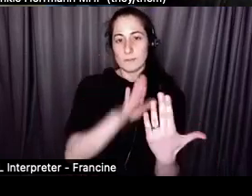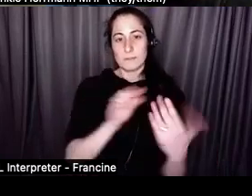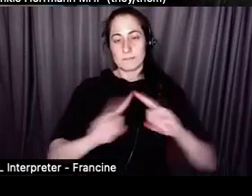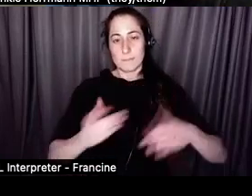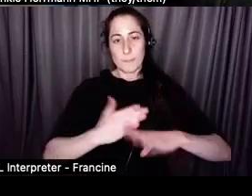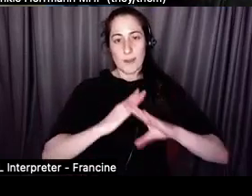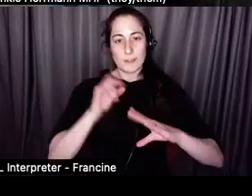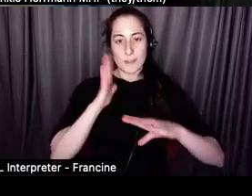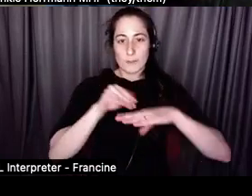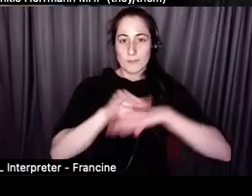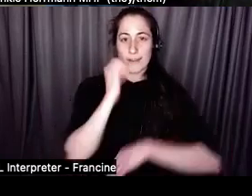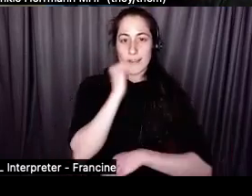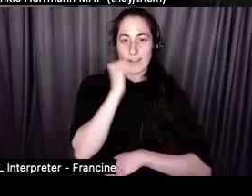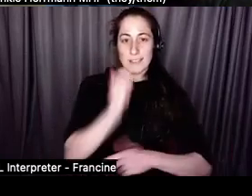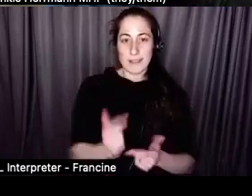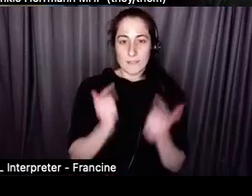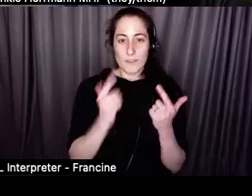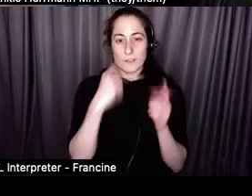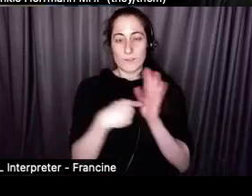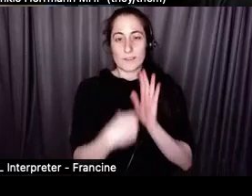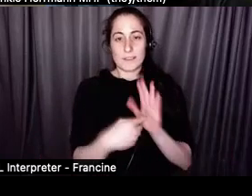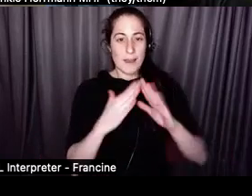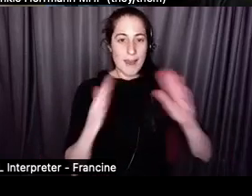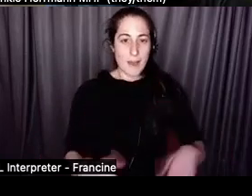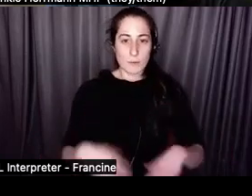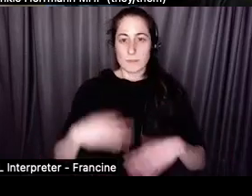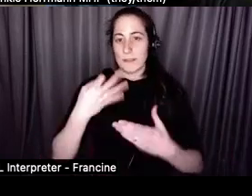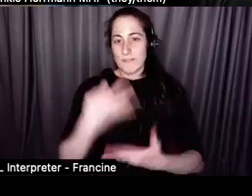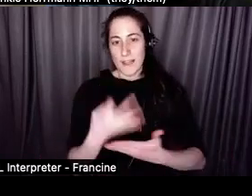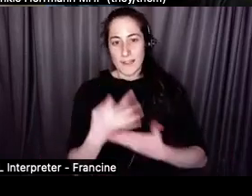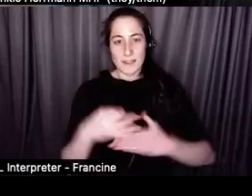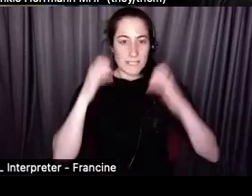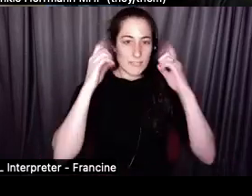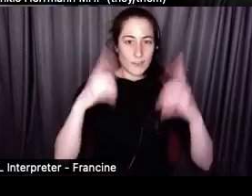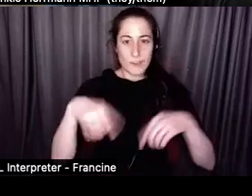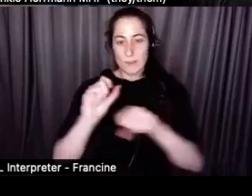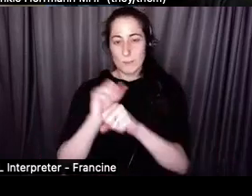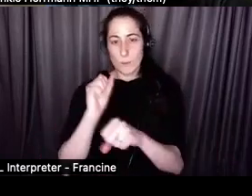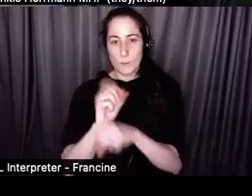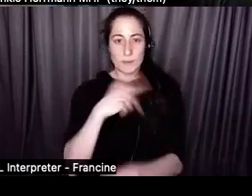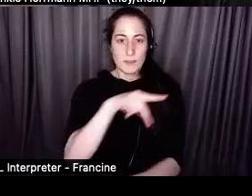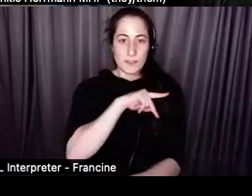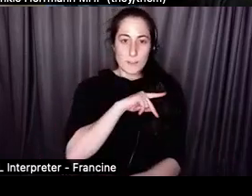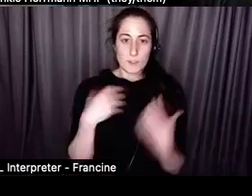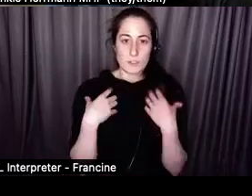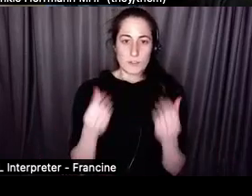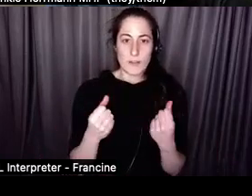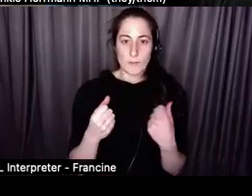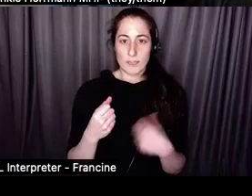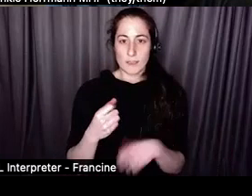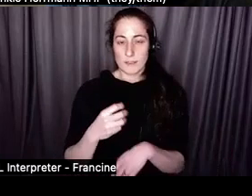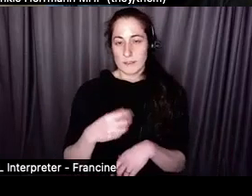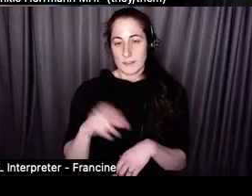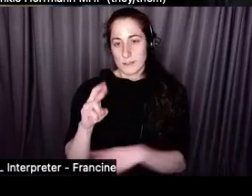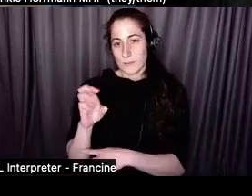impact daily living, such as housing, finances, education, employment, personal recovery or resilience, family, and